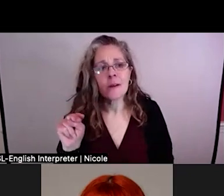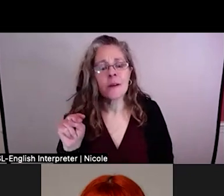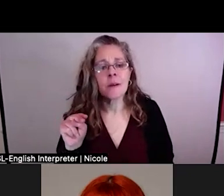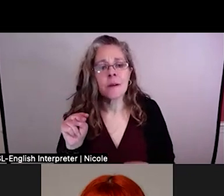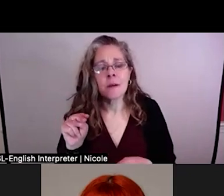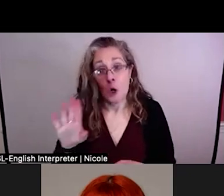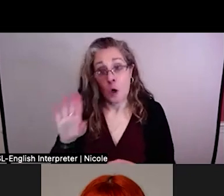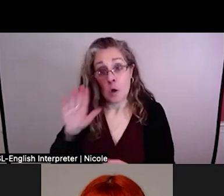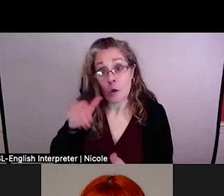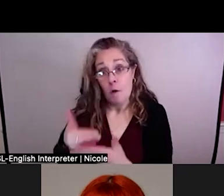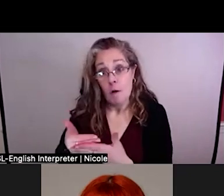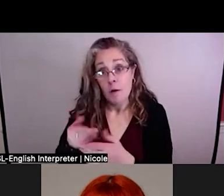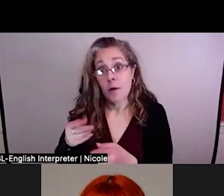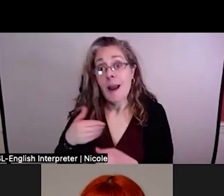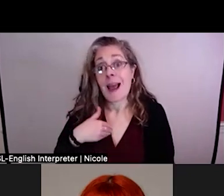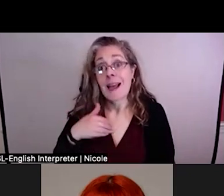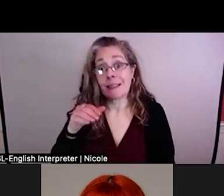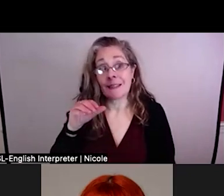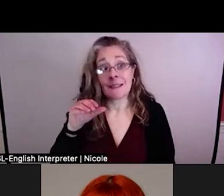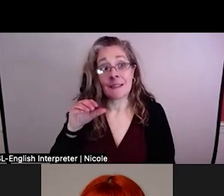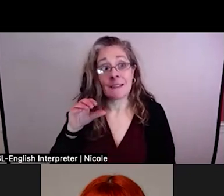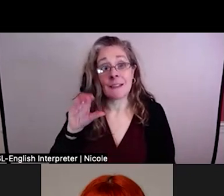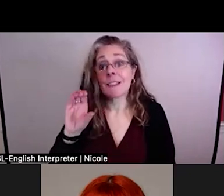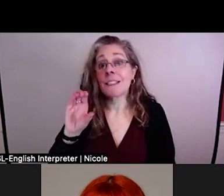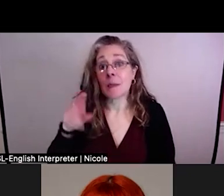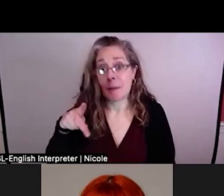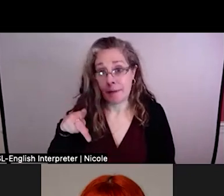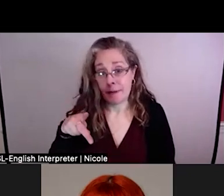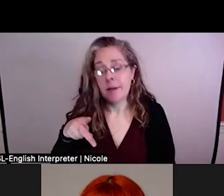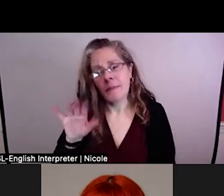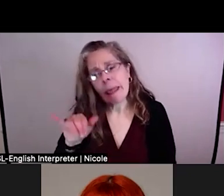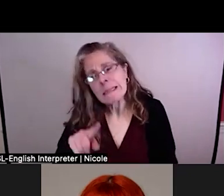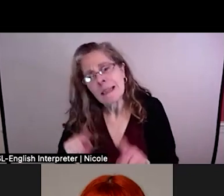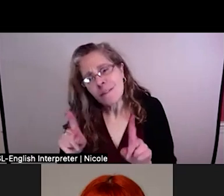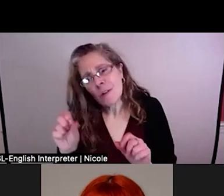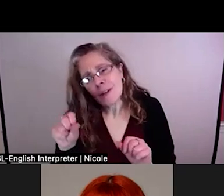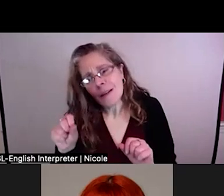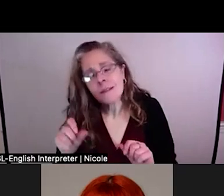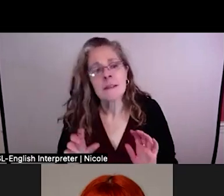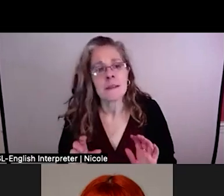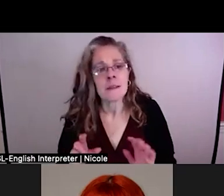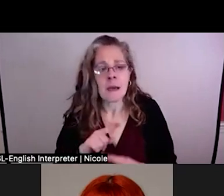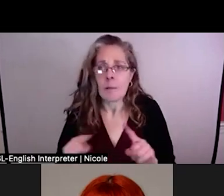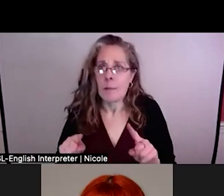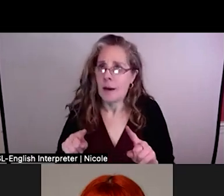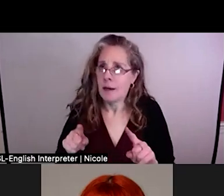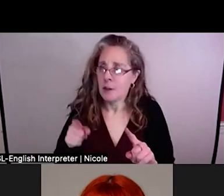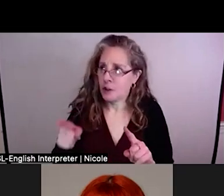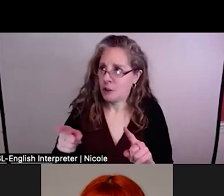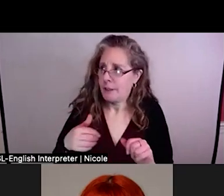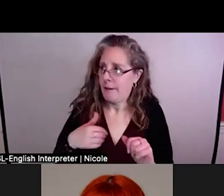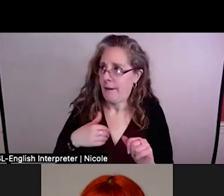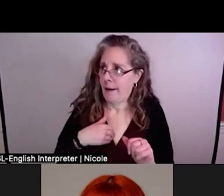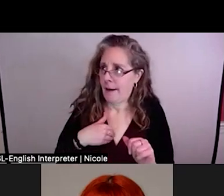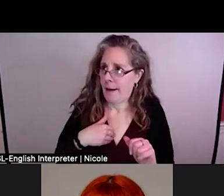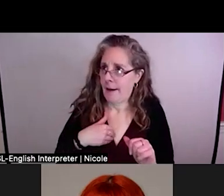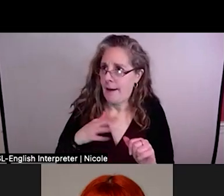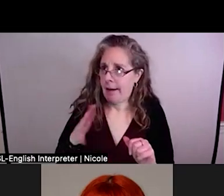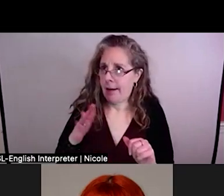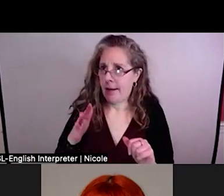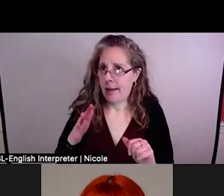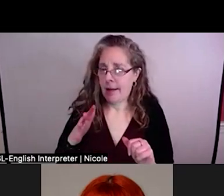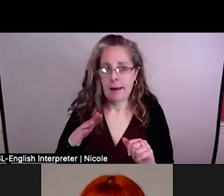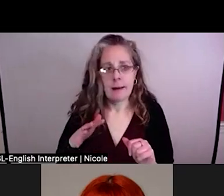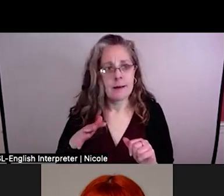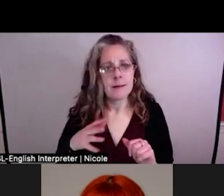and she had cerebral palsy, which is different, right? But it did lead to her to have I think like